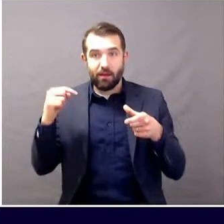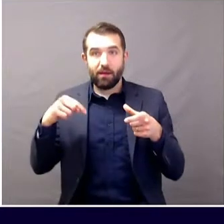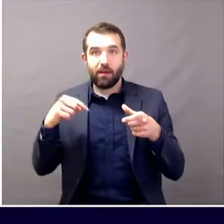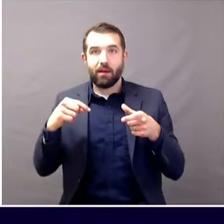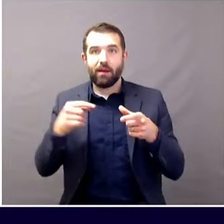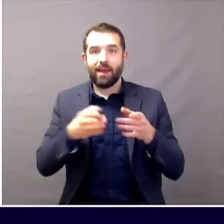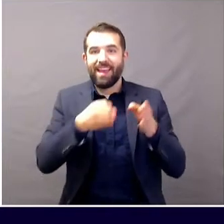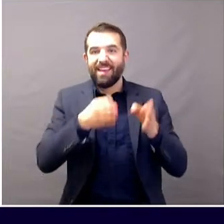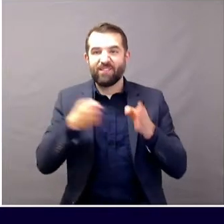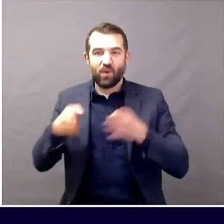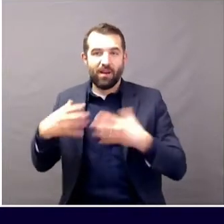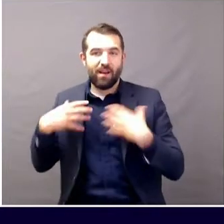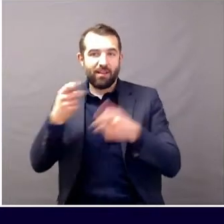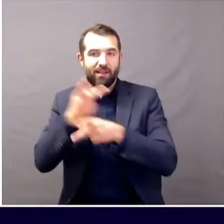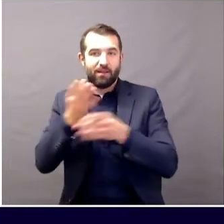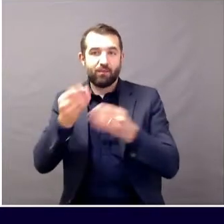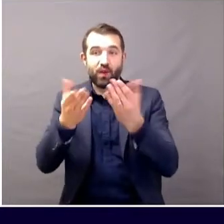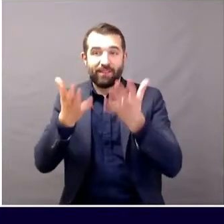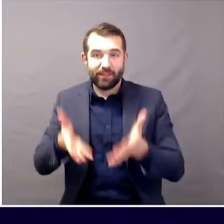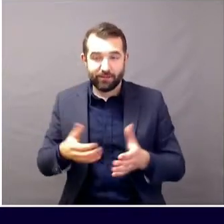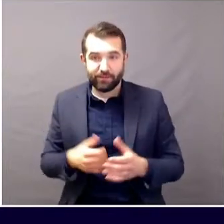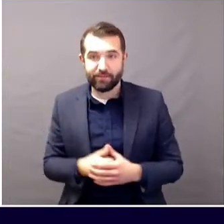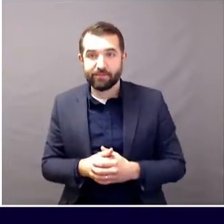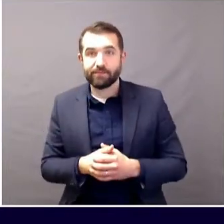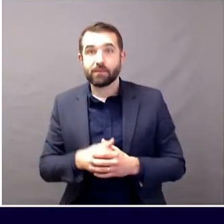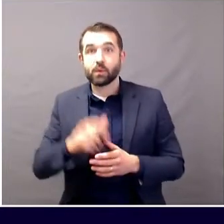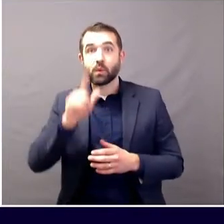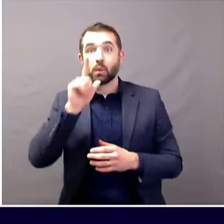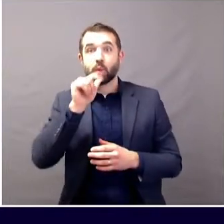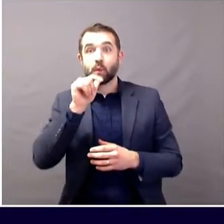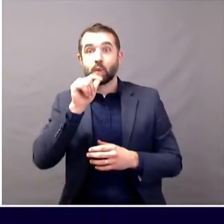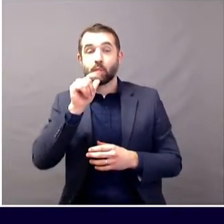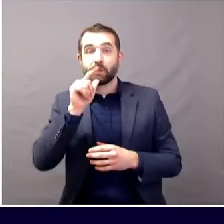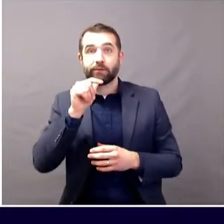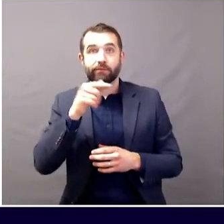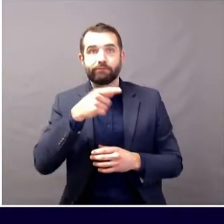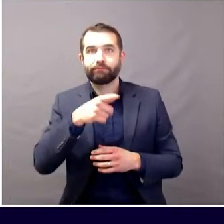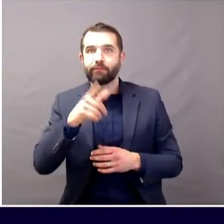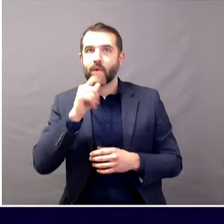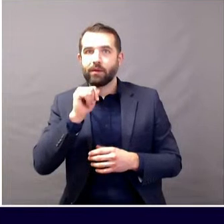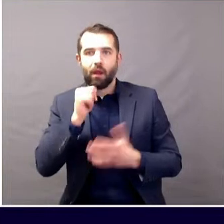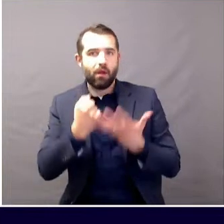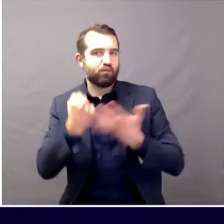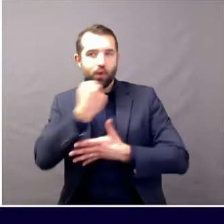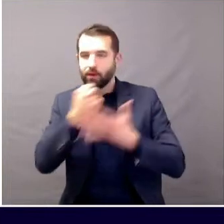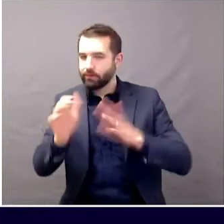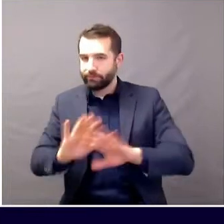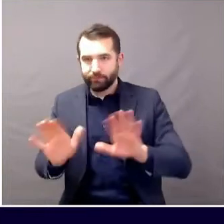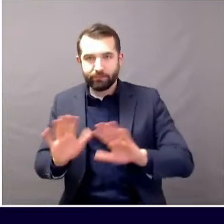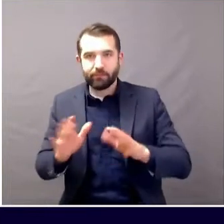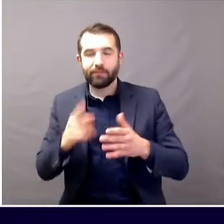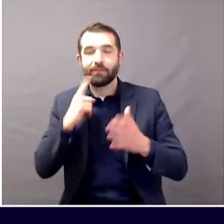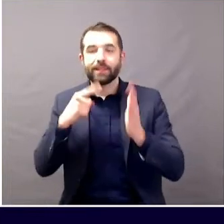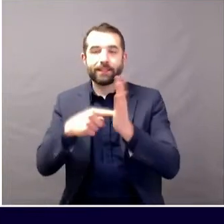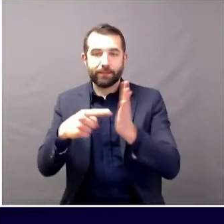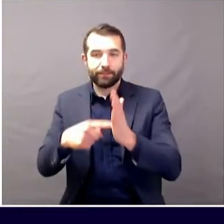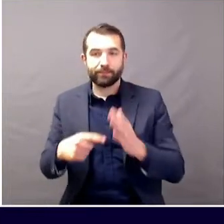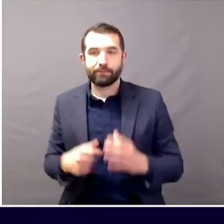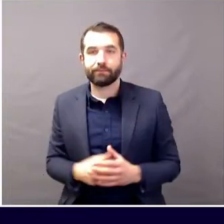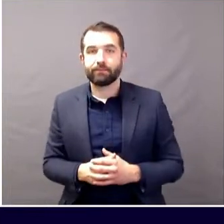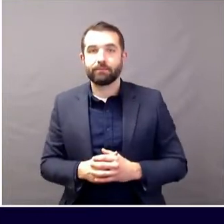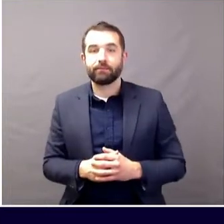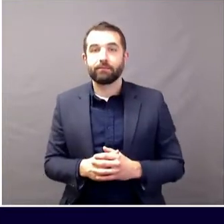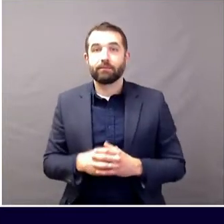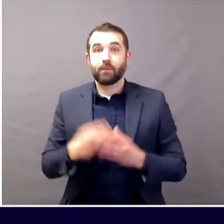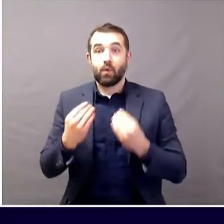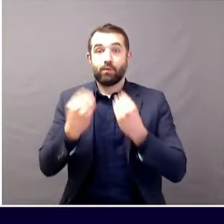who, for example, I'm not necessarily putting these groups into that order, but for example, who work with the highest risk, most vulnerable